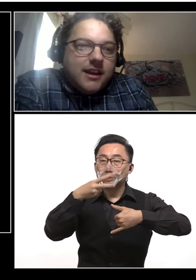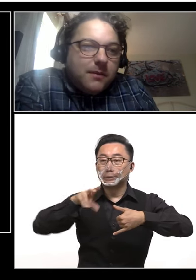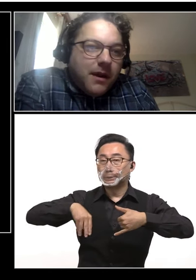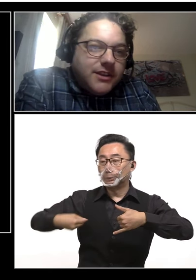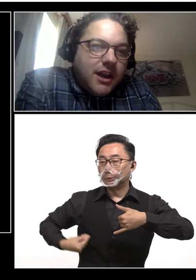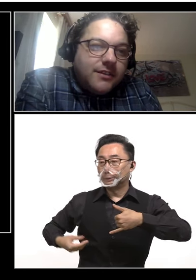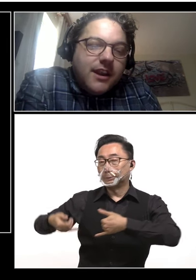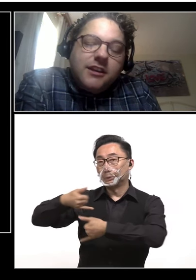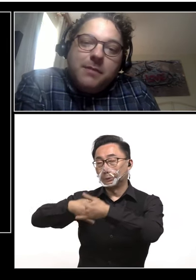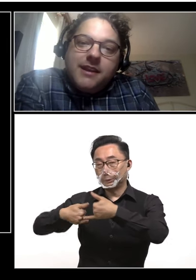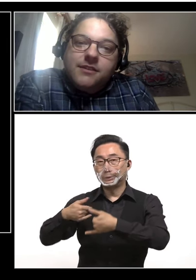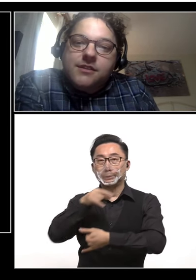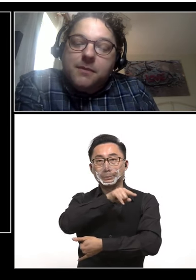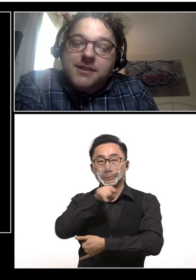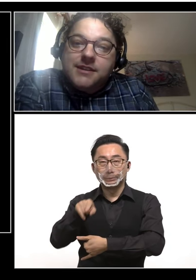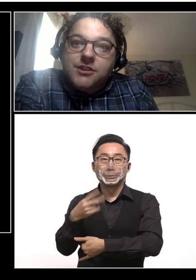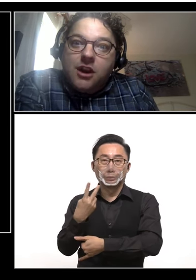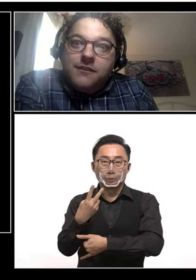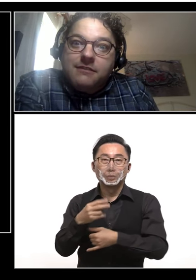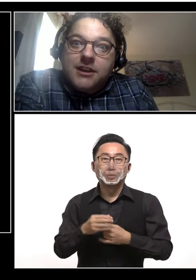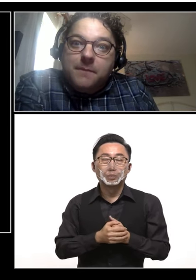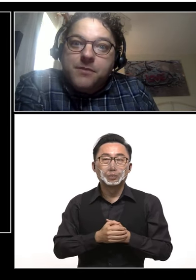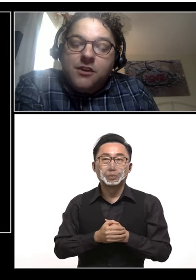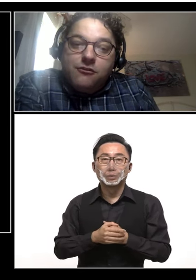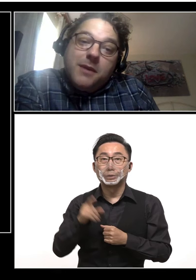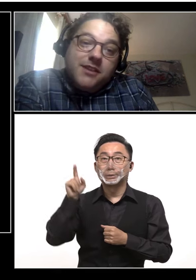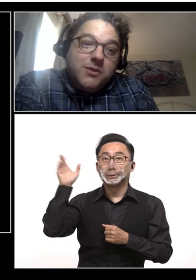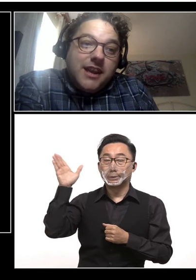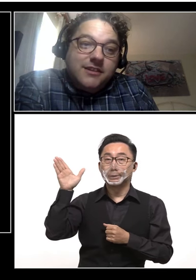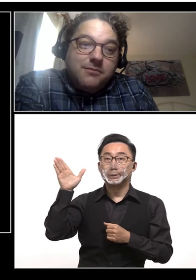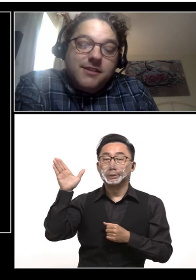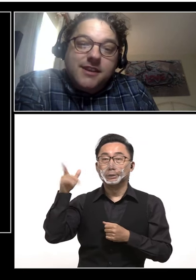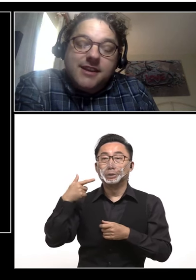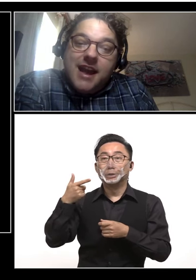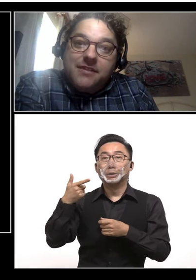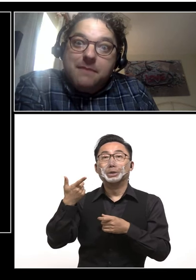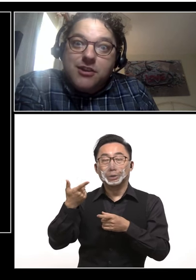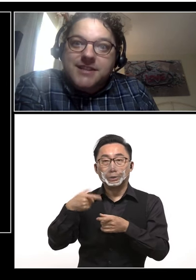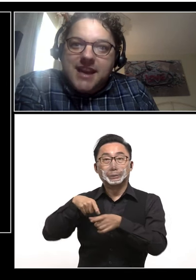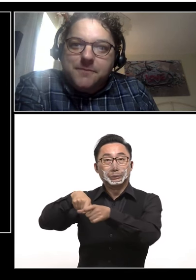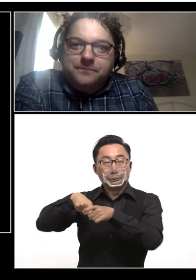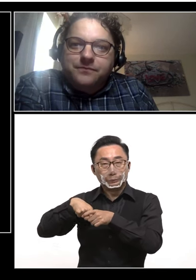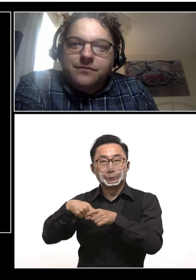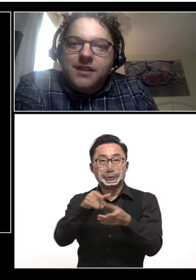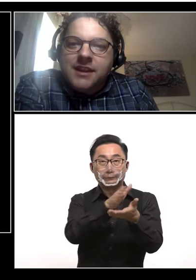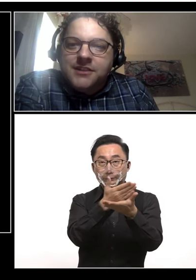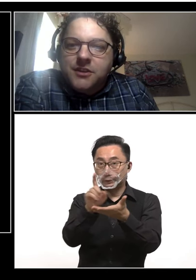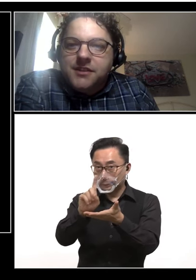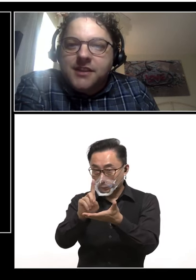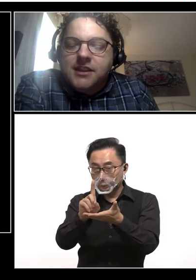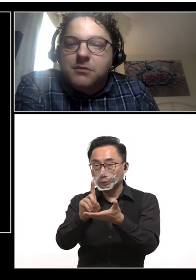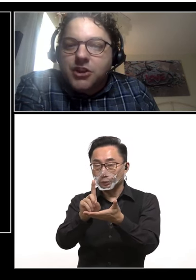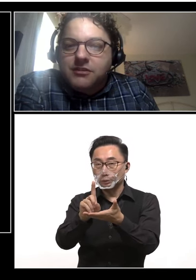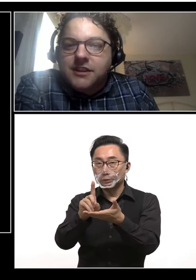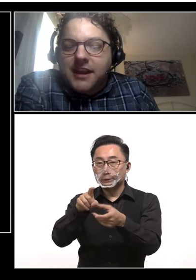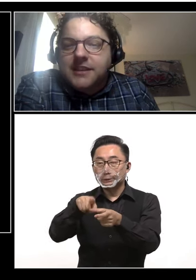a little pie chart that explains the percentage of our income from our social enterprises and how that breaks down. And as you can see,